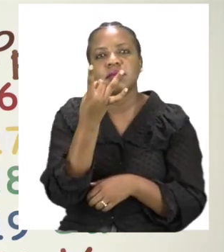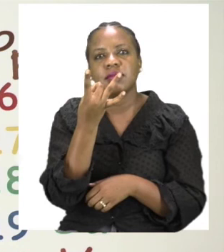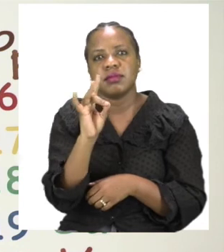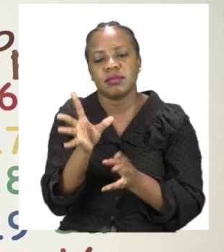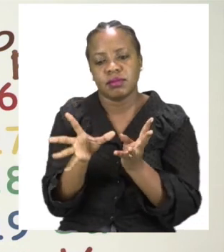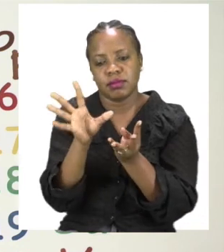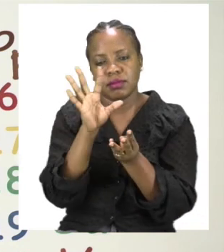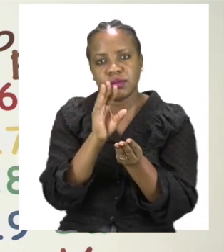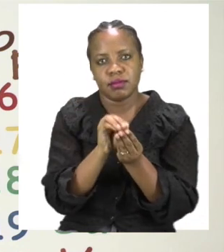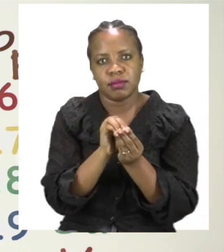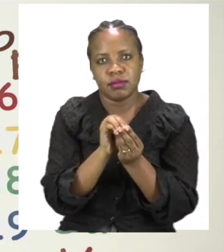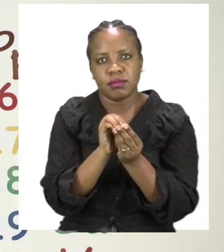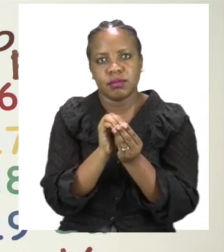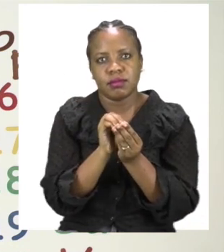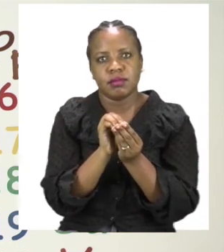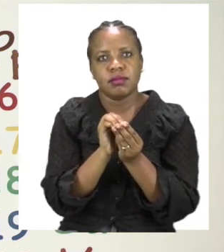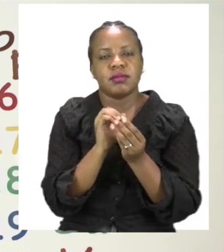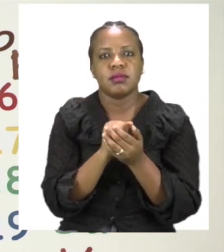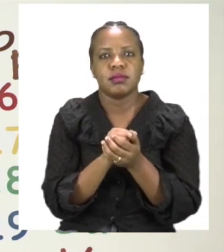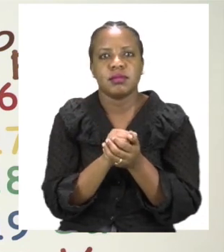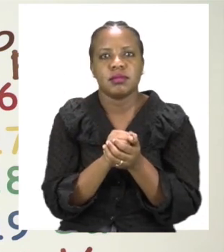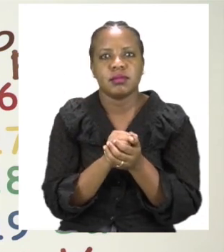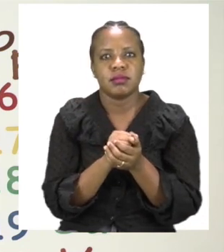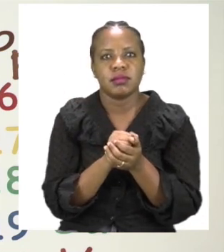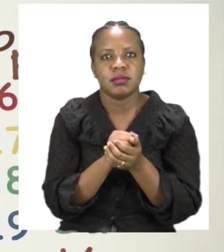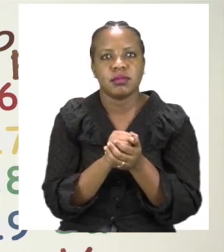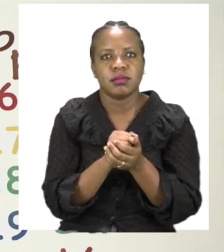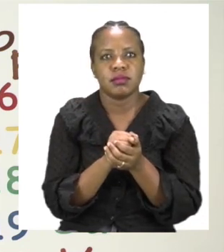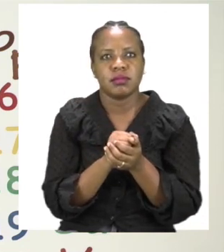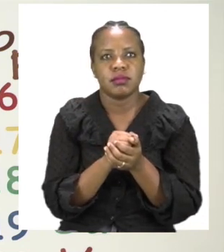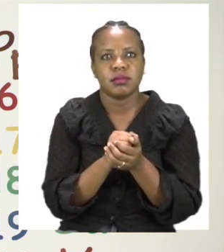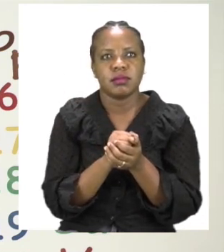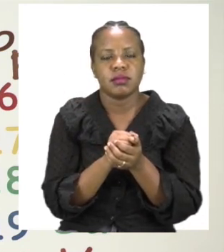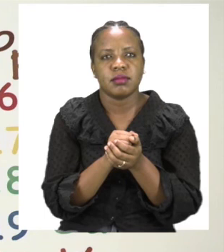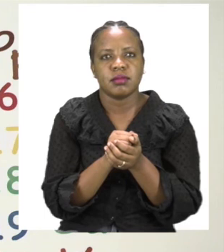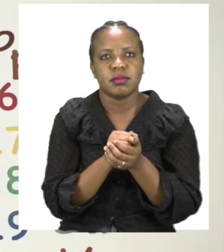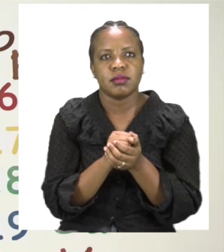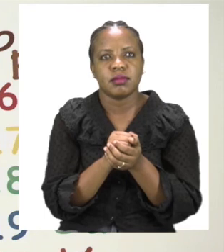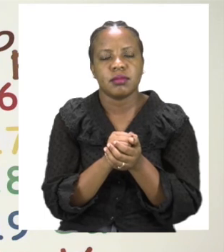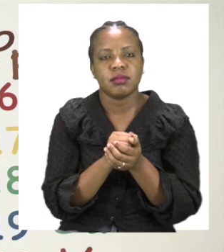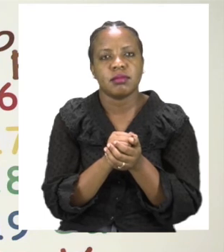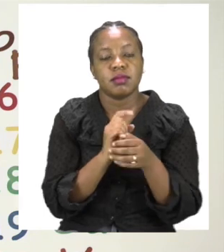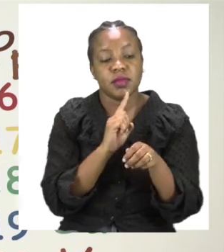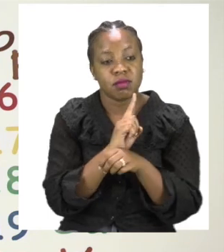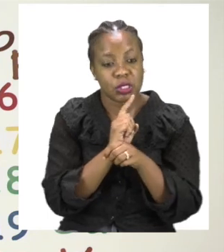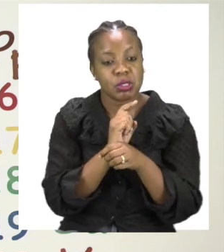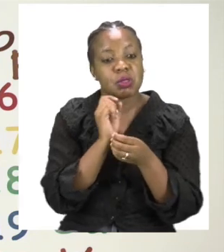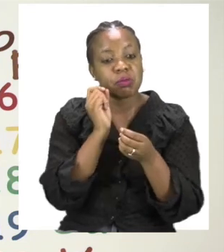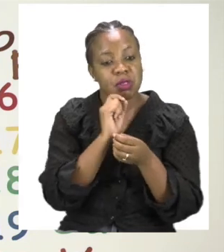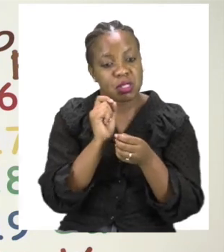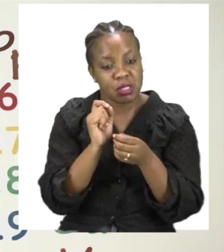sum. Remember, you must first write the sum. And our sum in this case is